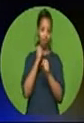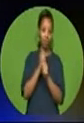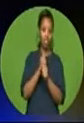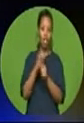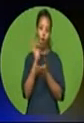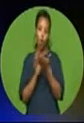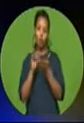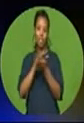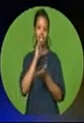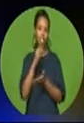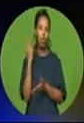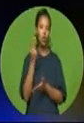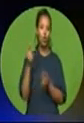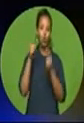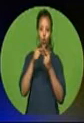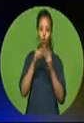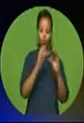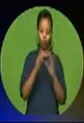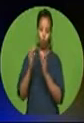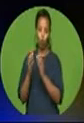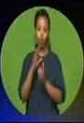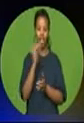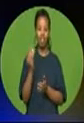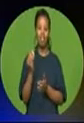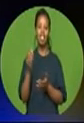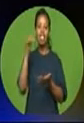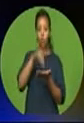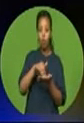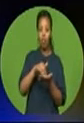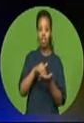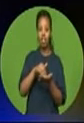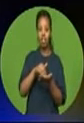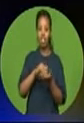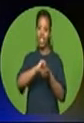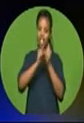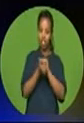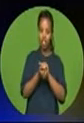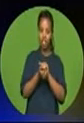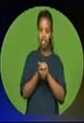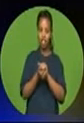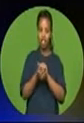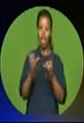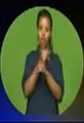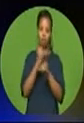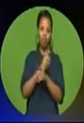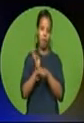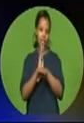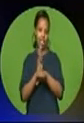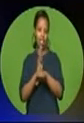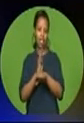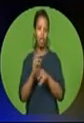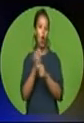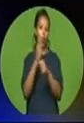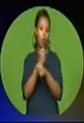form that is used to sort and summarize the changes caused by business